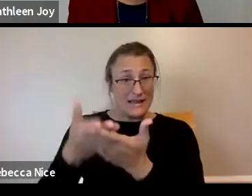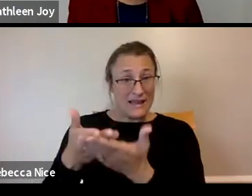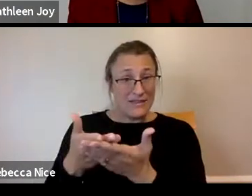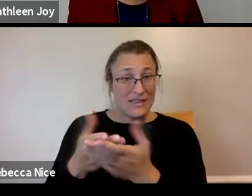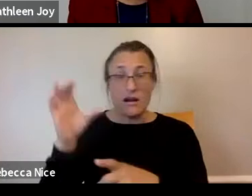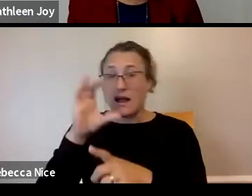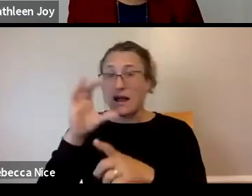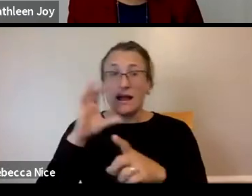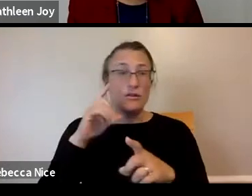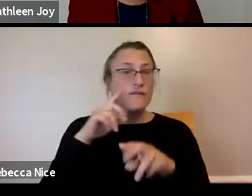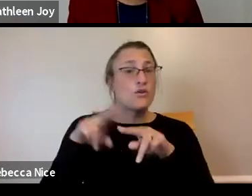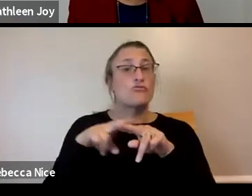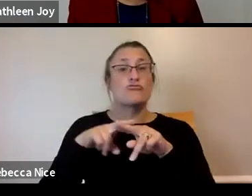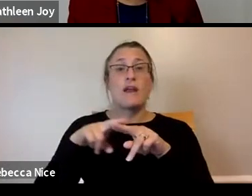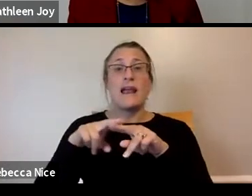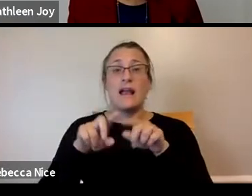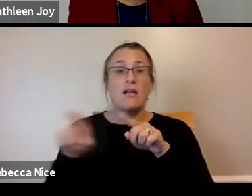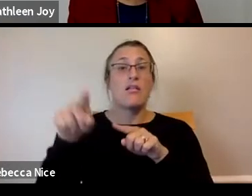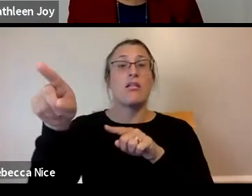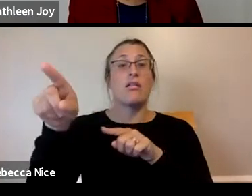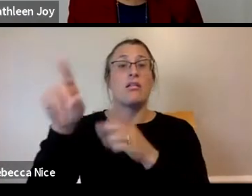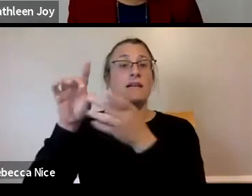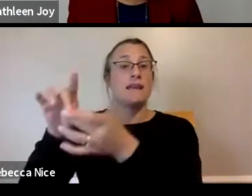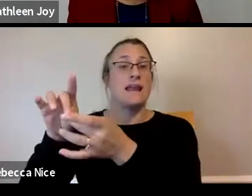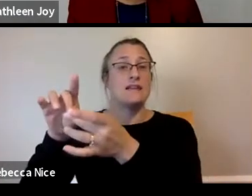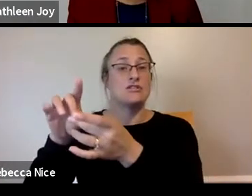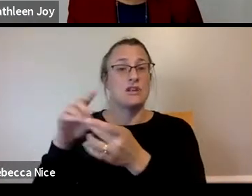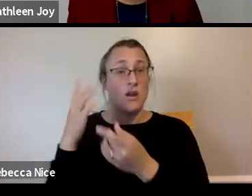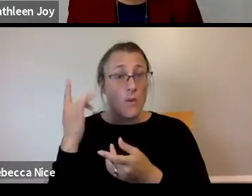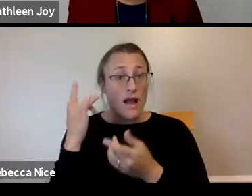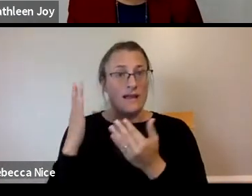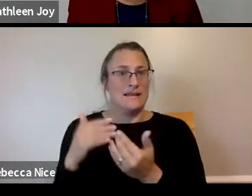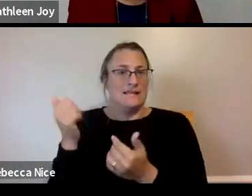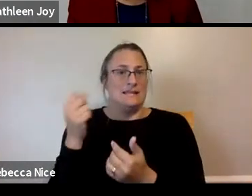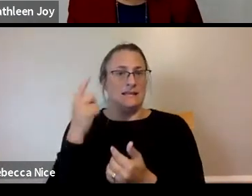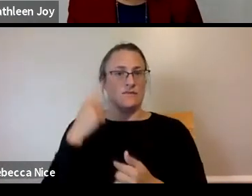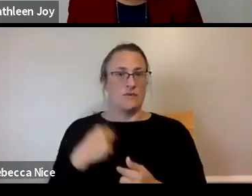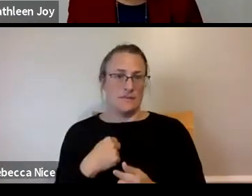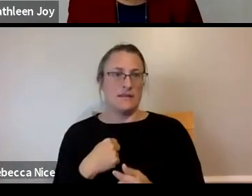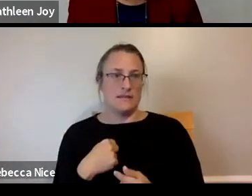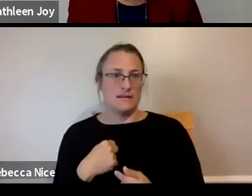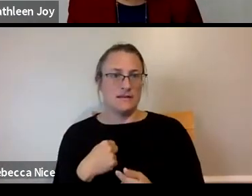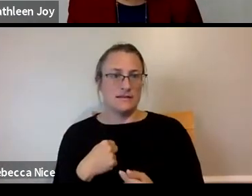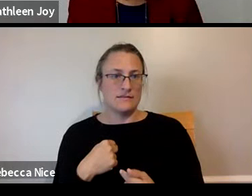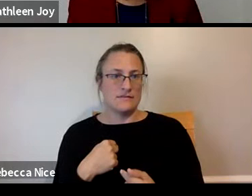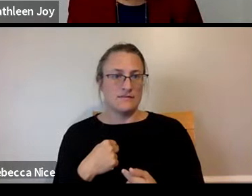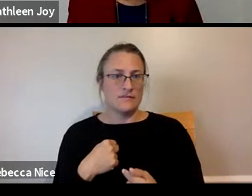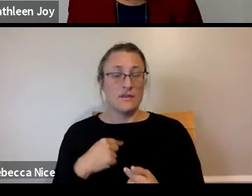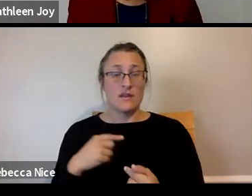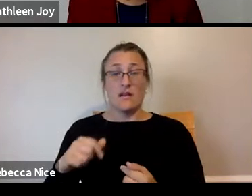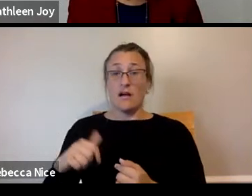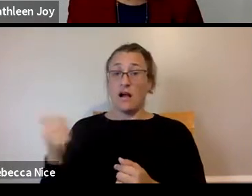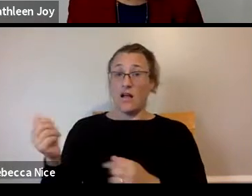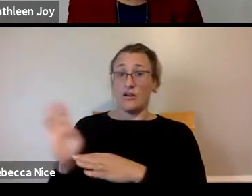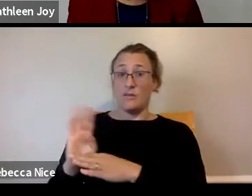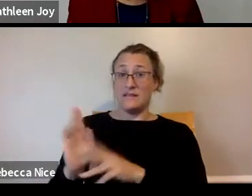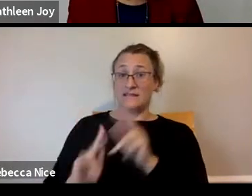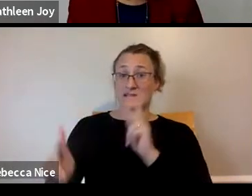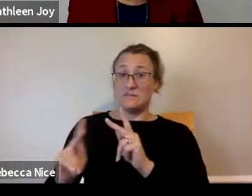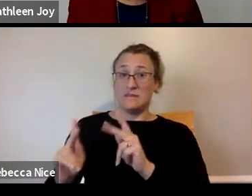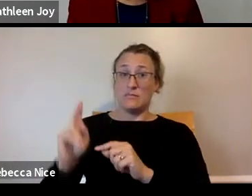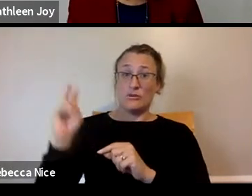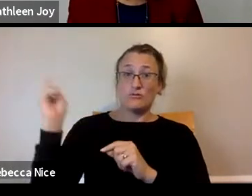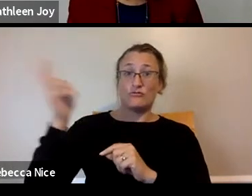rail transport connection because that is always the easiest way to go. Other business people traveling to